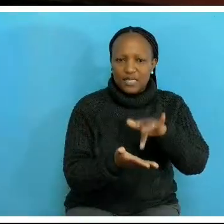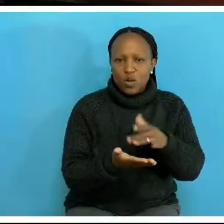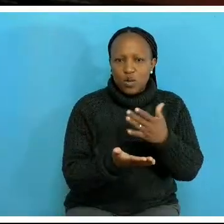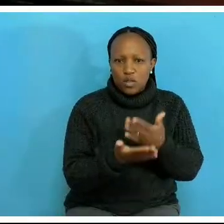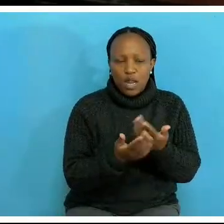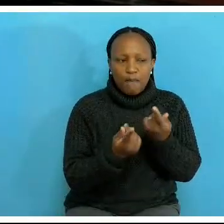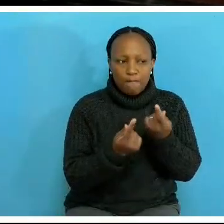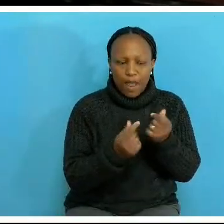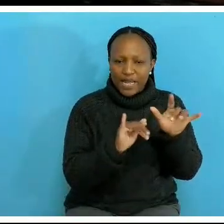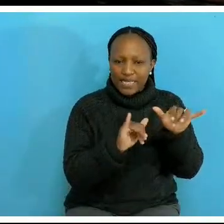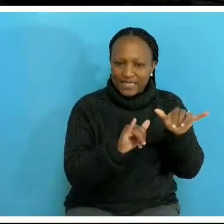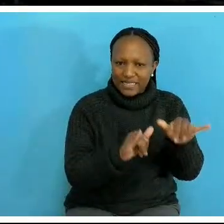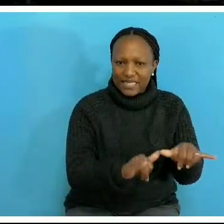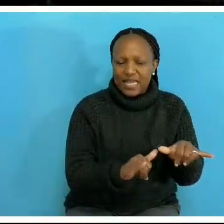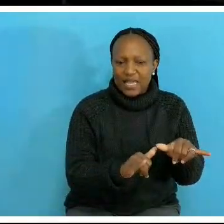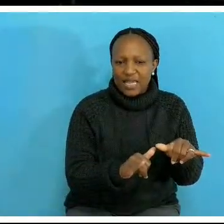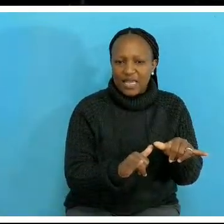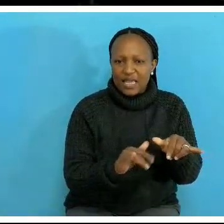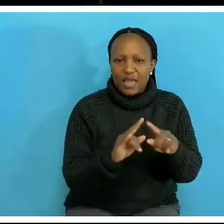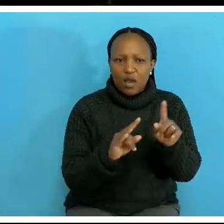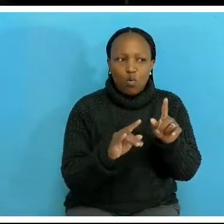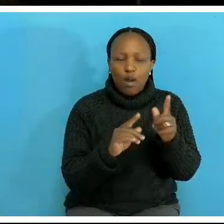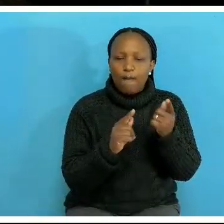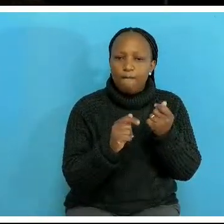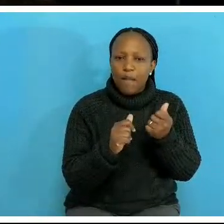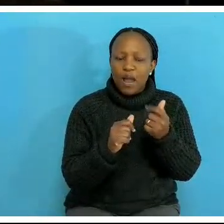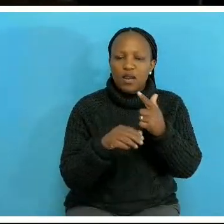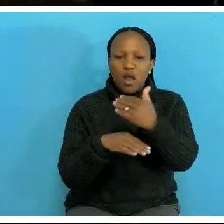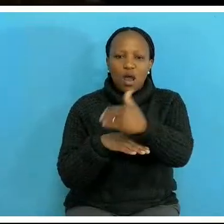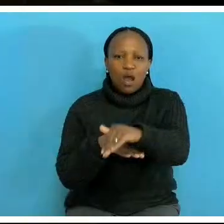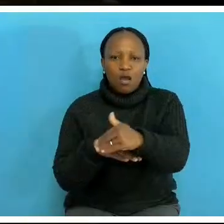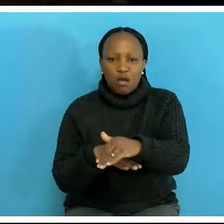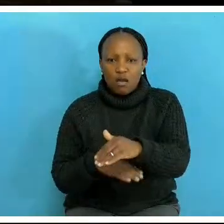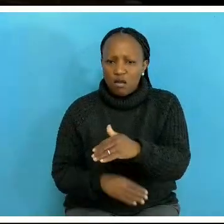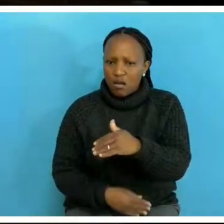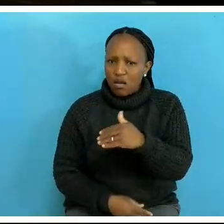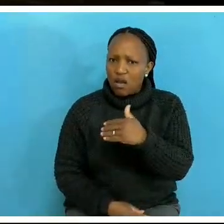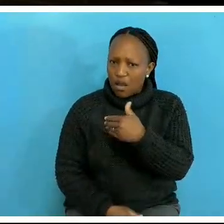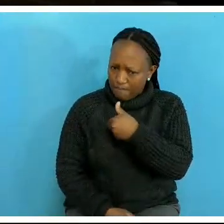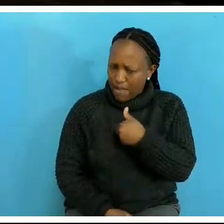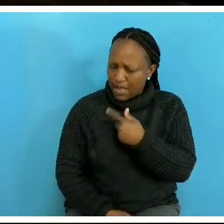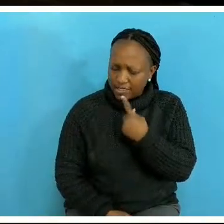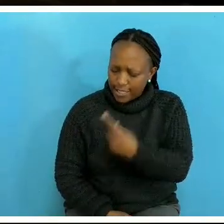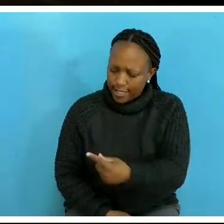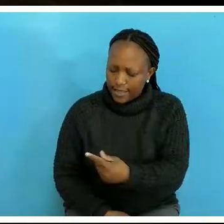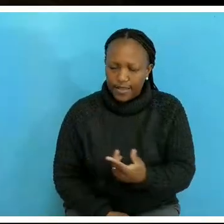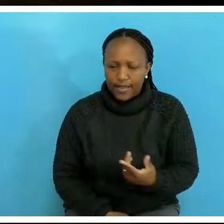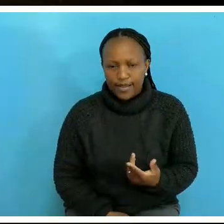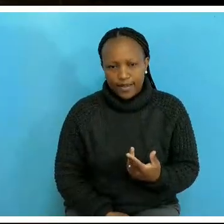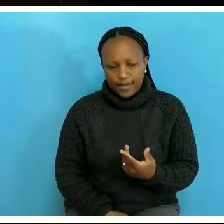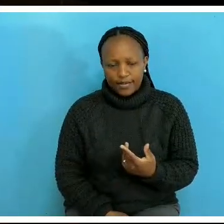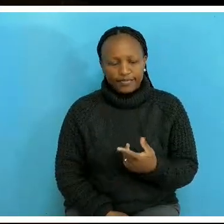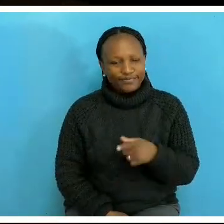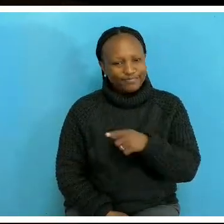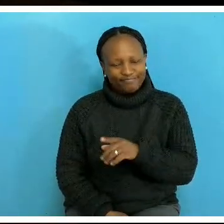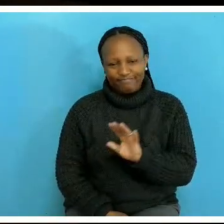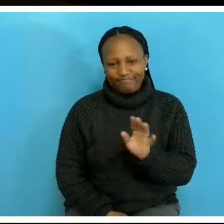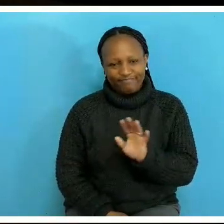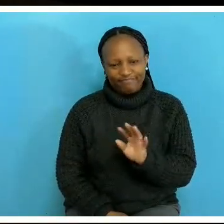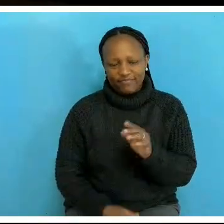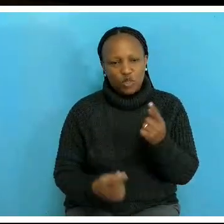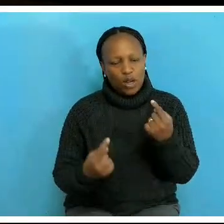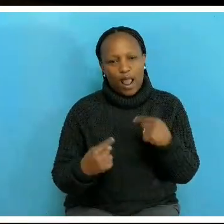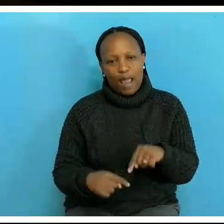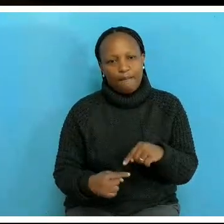Park? We're taking our money out of Eldorado Park. Why? Why? Guys, that budget, don't come and